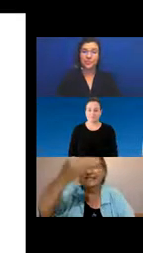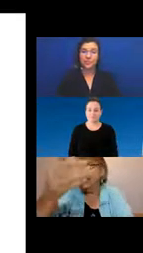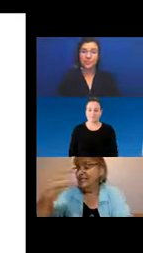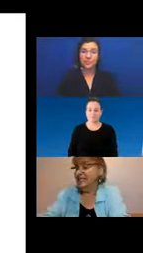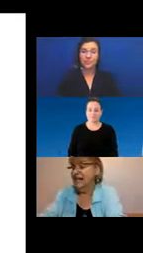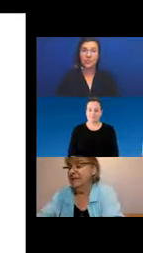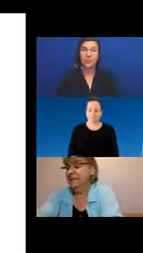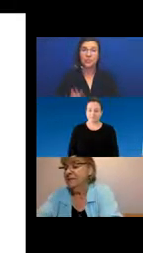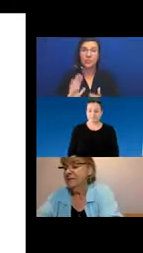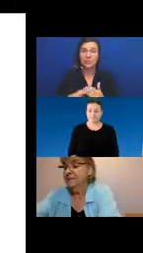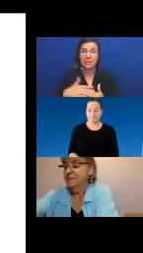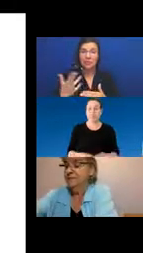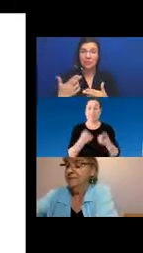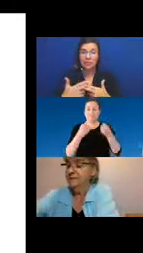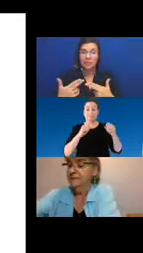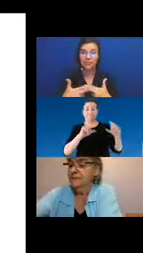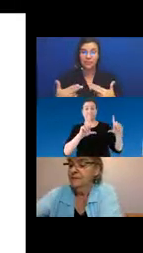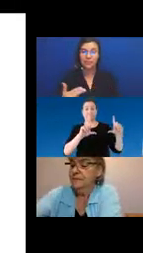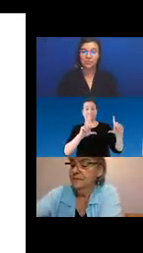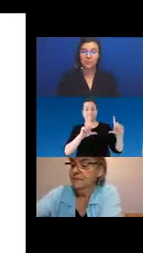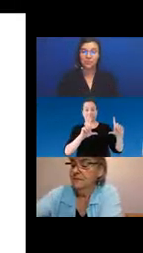Okay, the next slide.